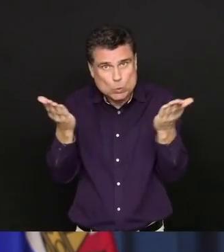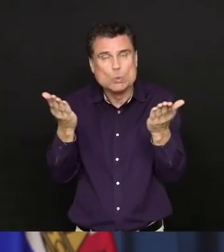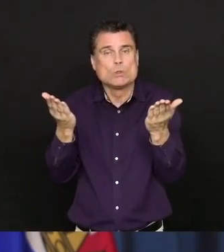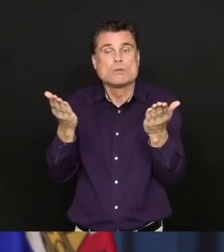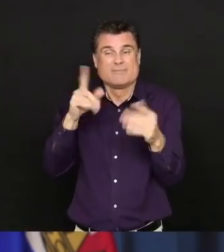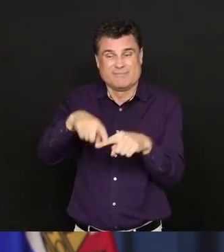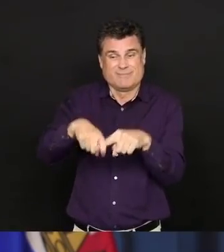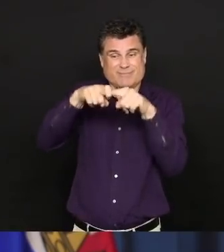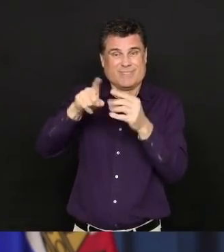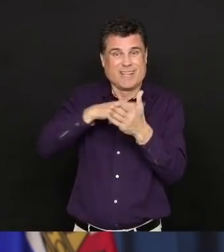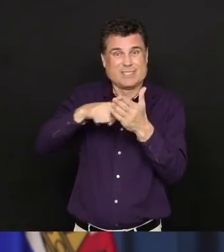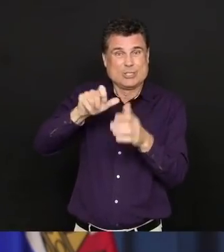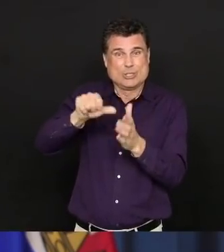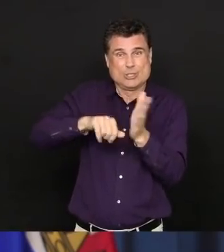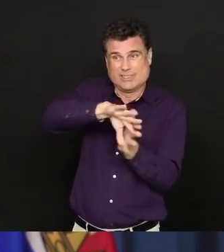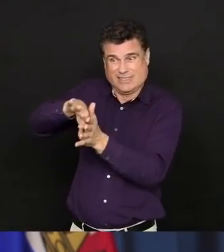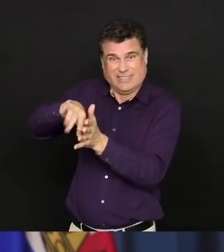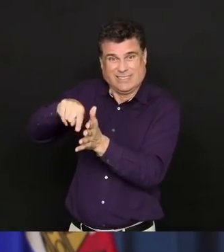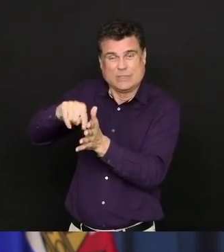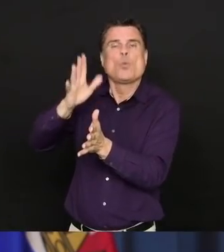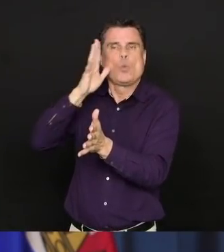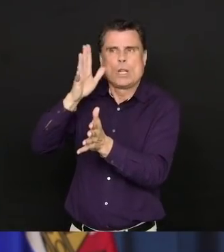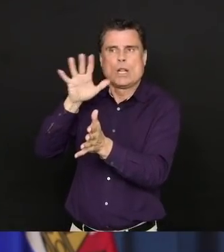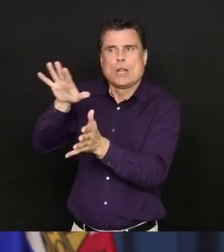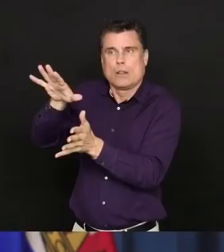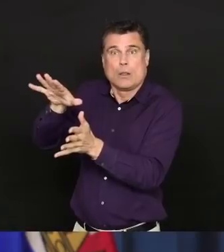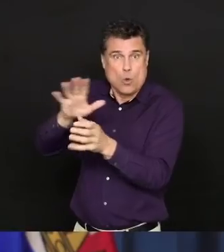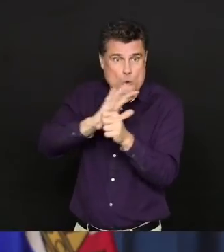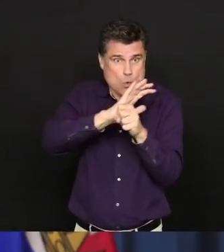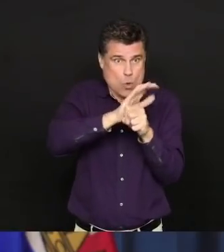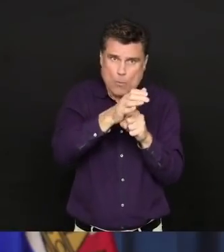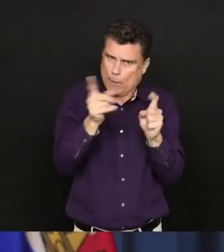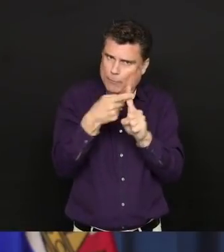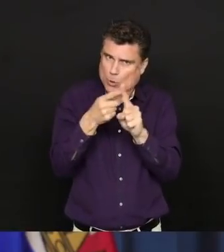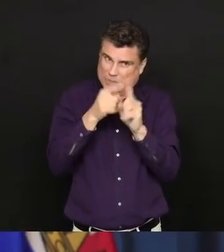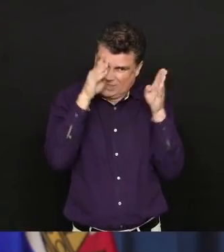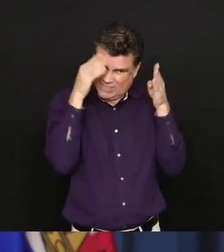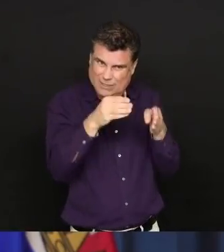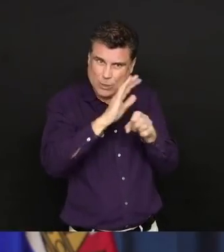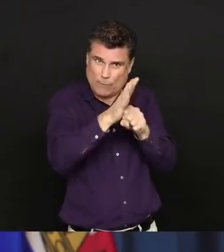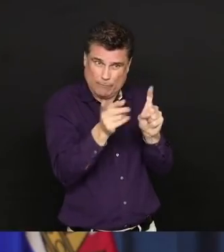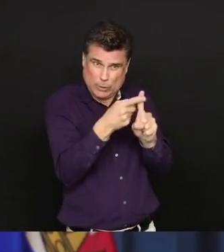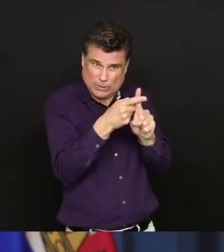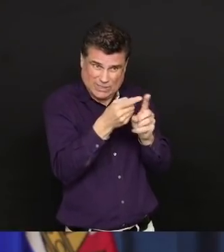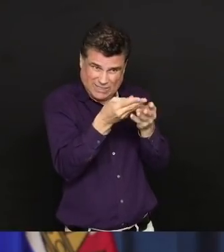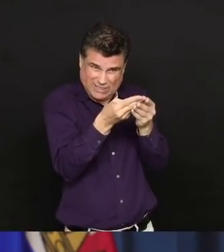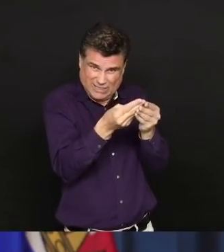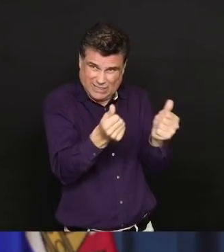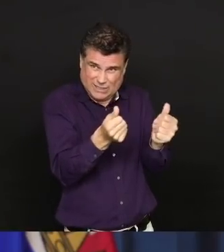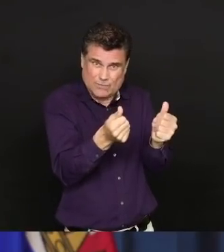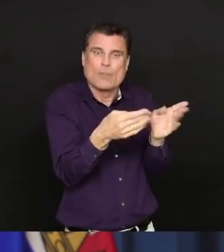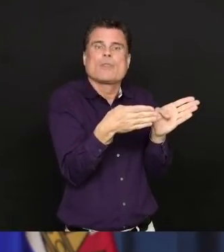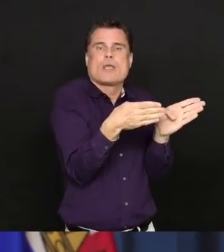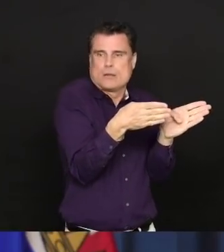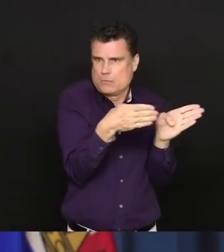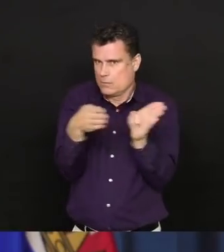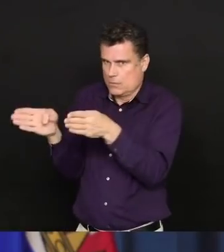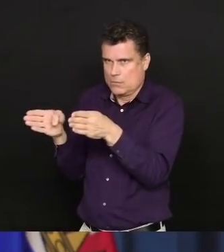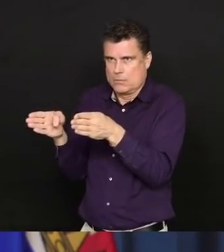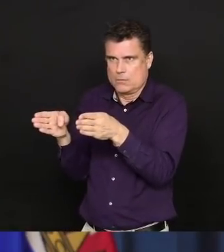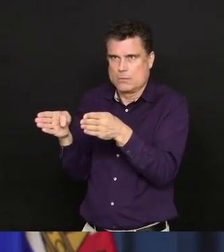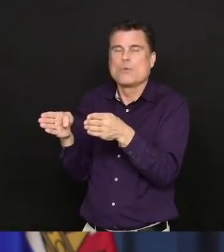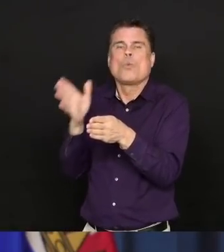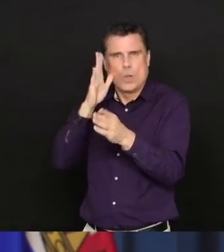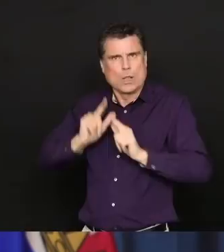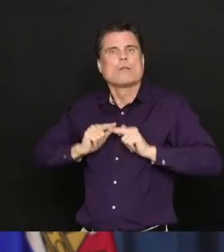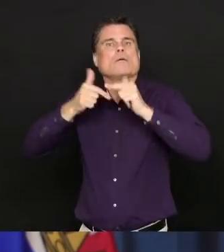in BC, the anesthesiologists, the surgeons, the nurses, everyone involved is committed to doing that, ensuring that we have